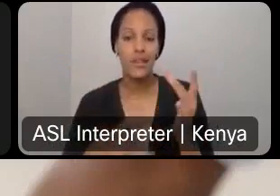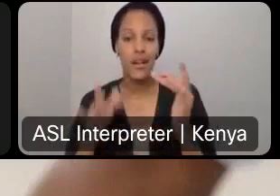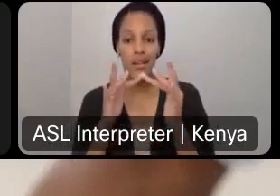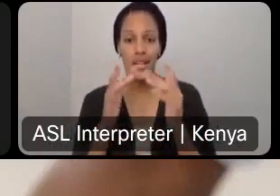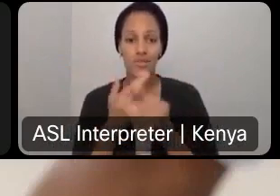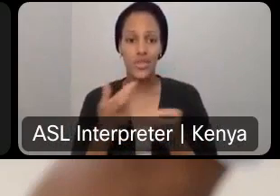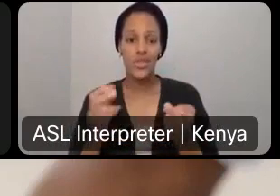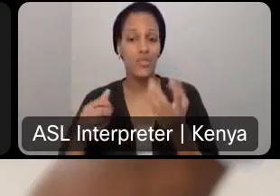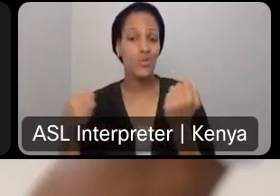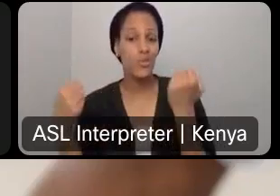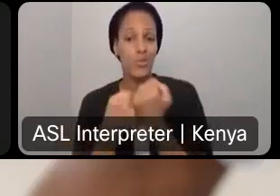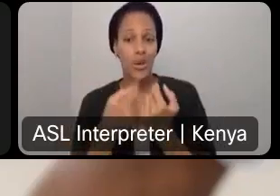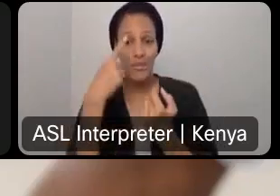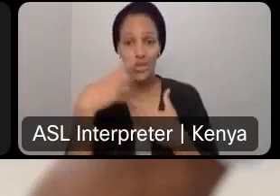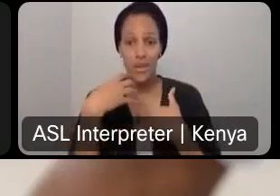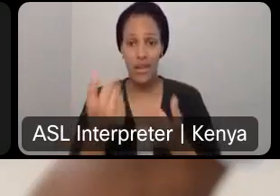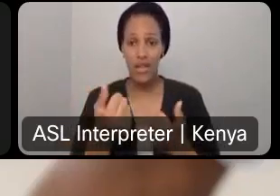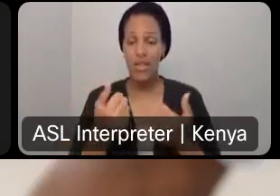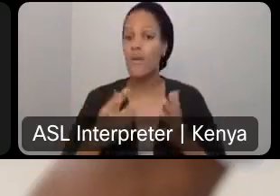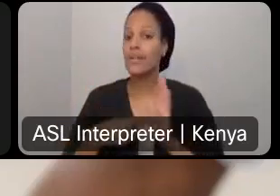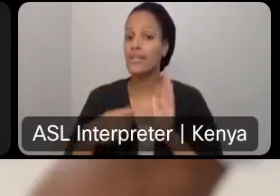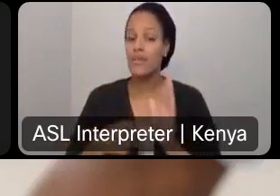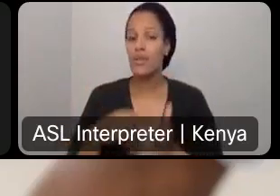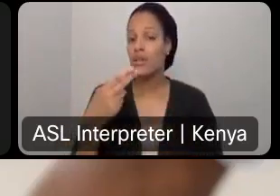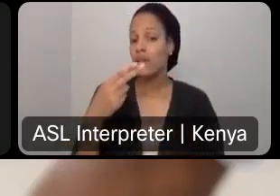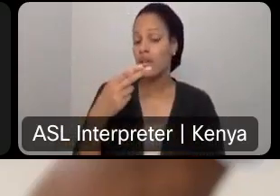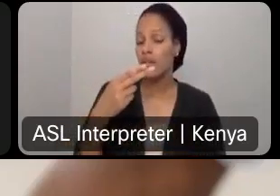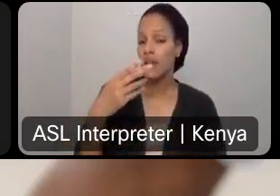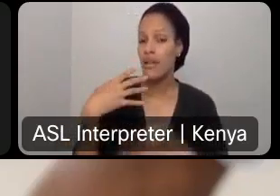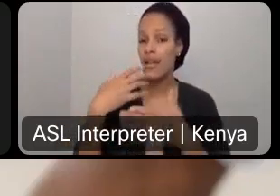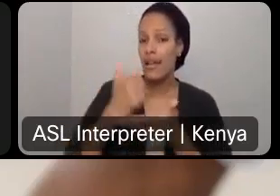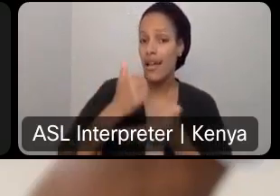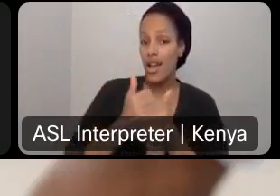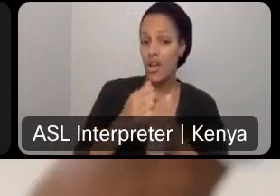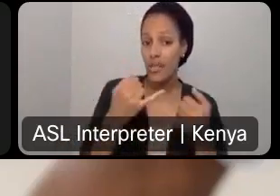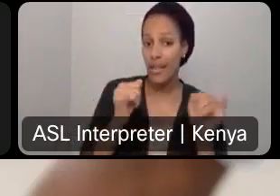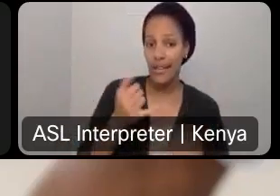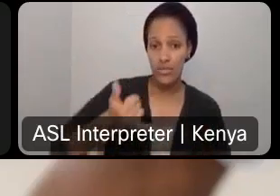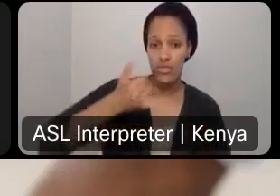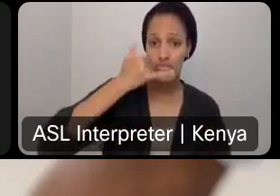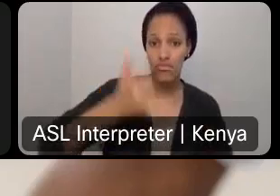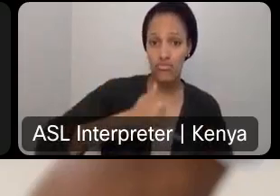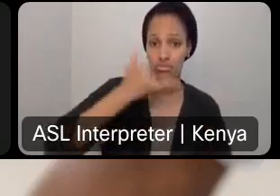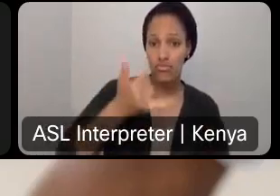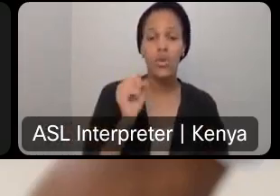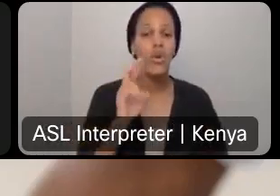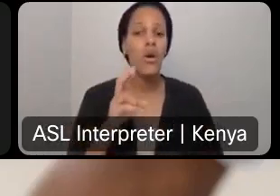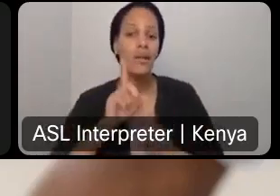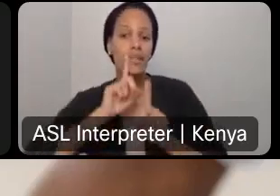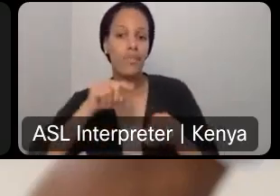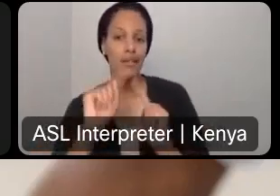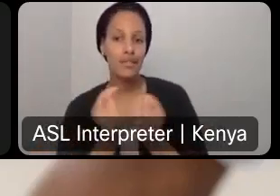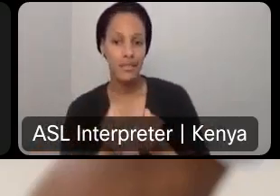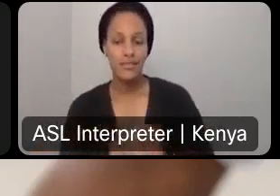support mental health, such as helplines or mobile crisis response teams. A survivor may find